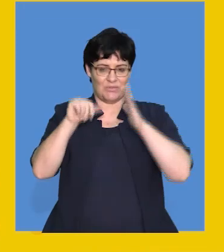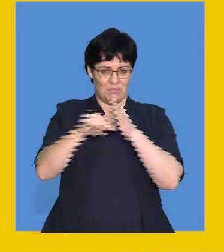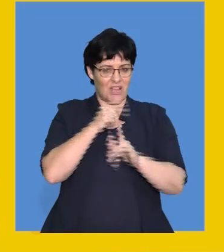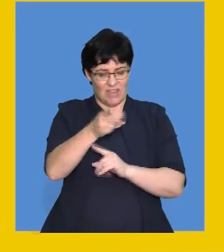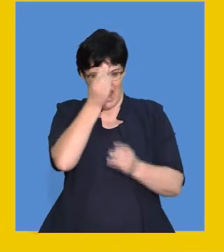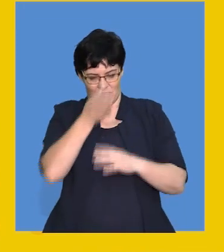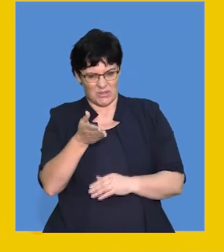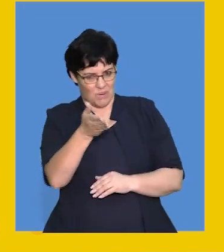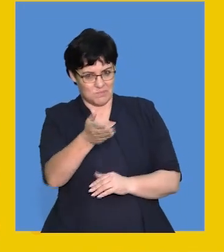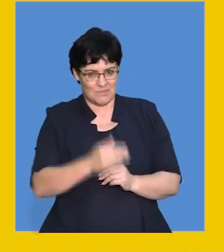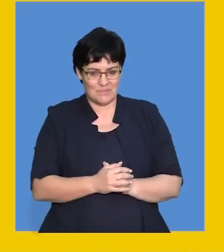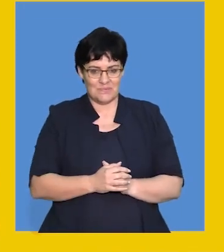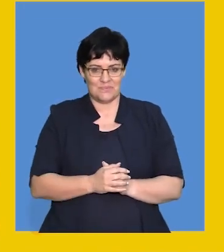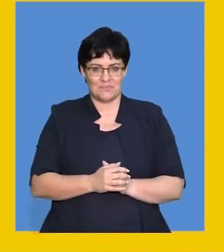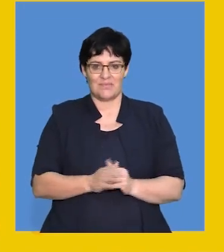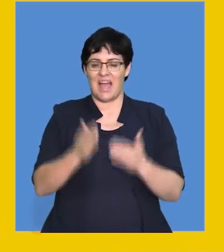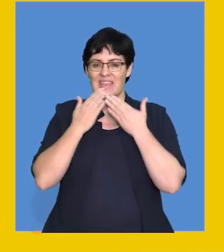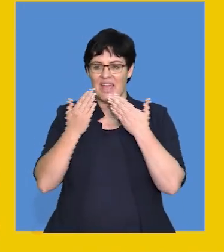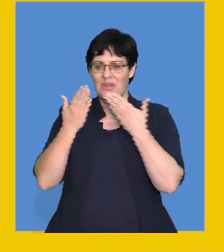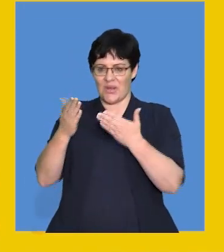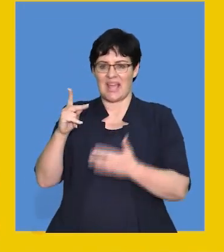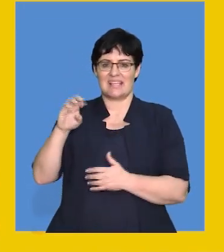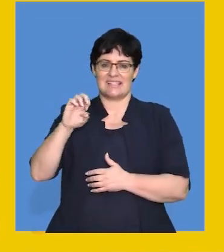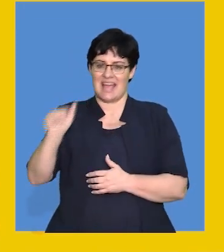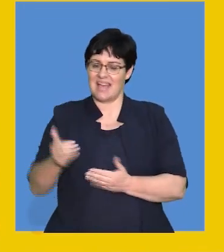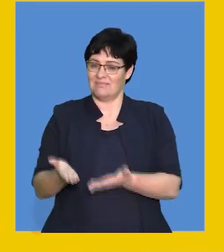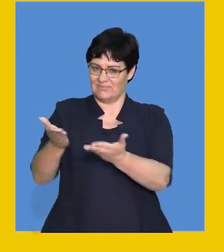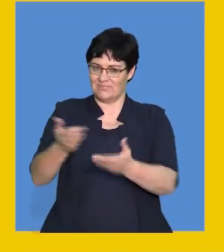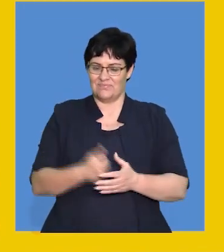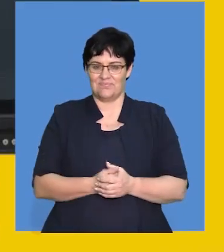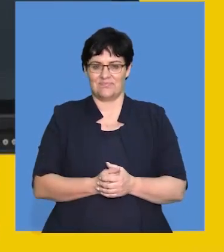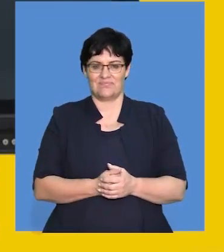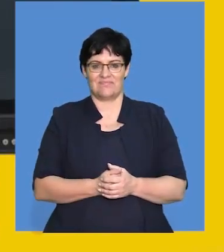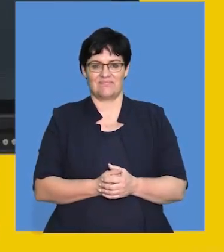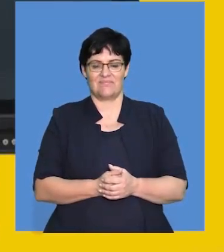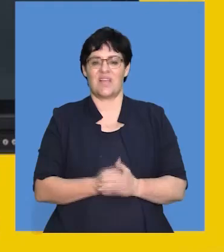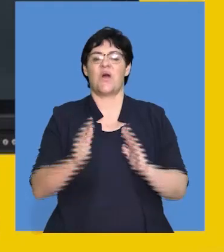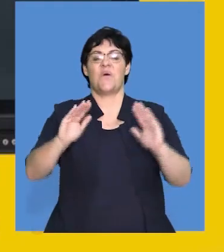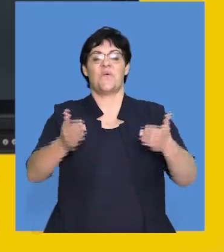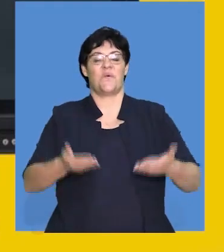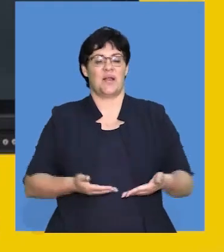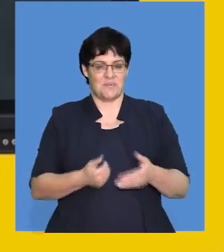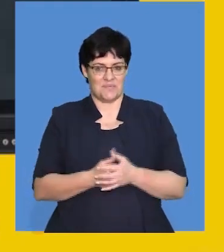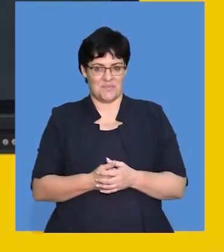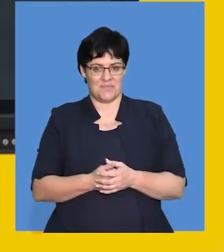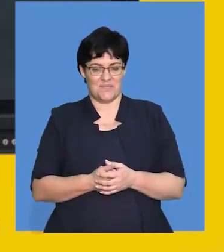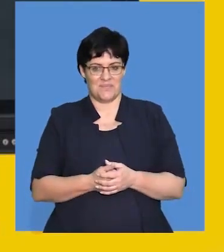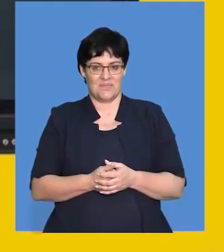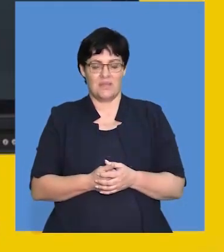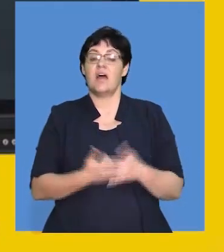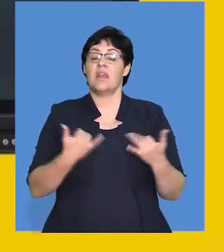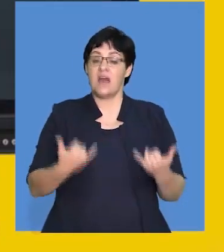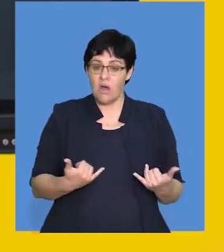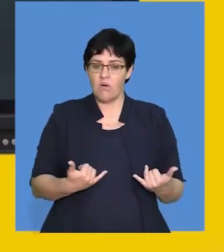all of the details will be there. Thank you so much, Kesalbaka, and over to you. Welcome back. Learners, now that